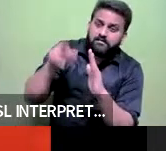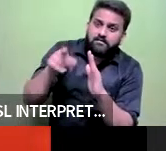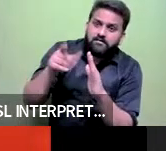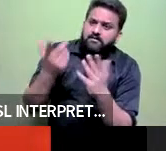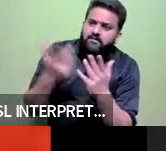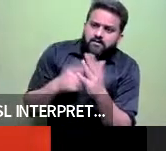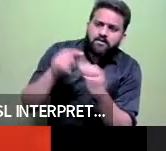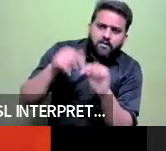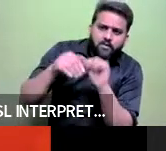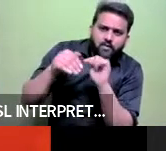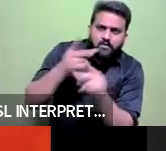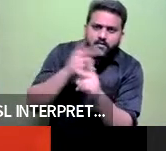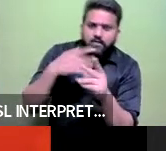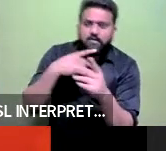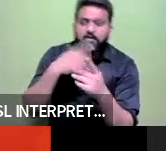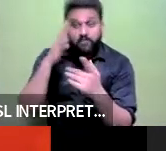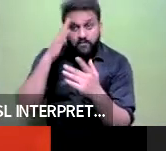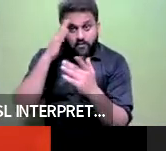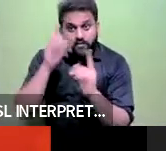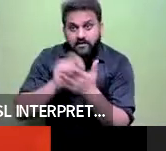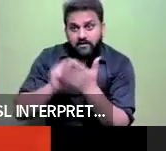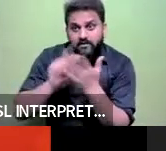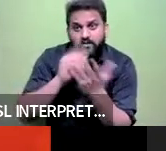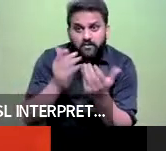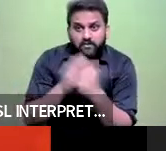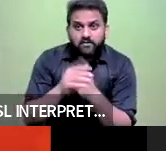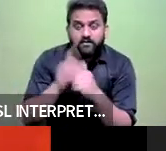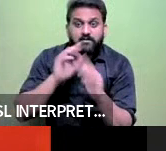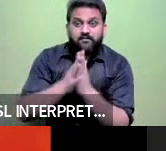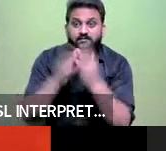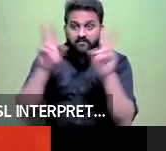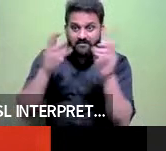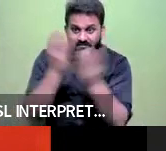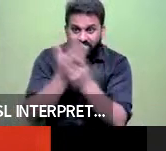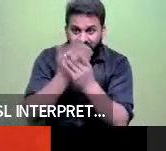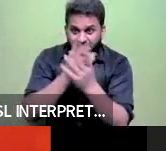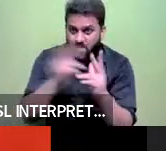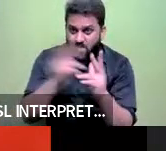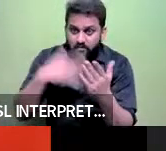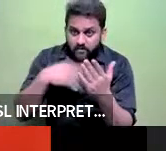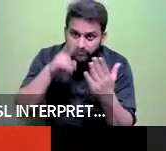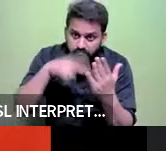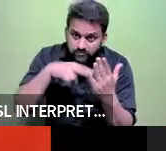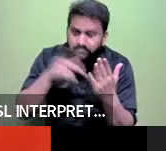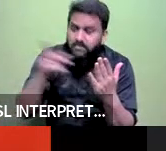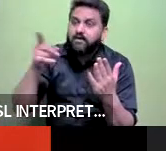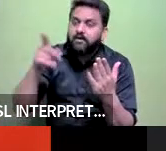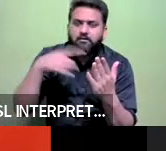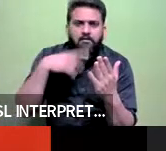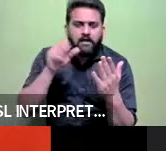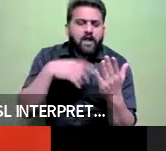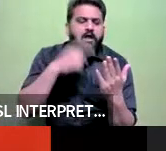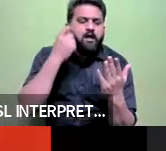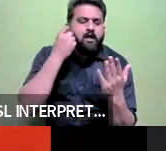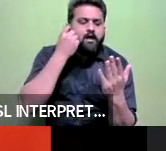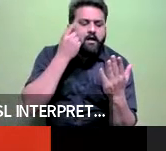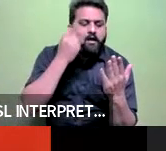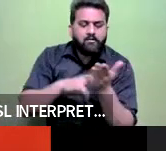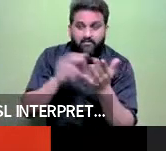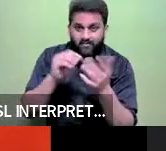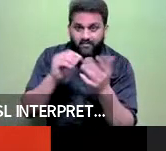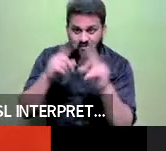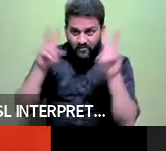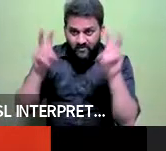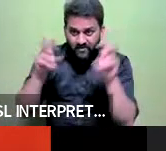on it, and you should remember about that. If you read those documents, you can find so many answers to your moot question, and you can